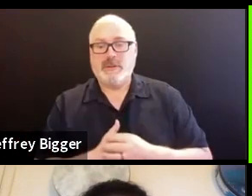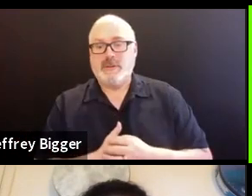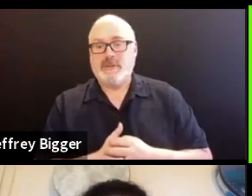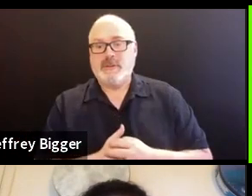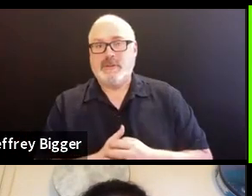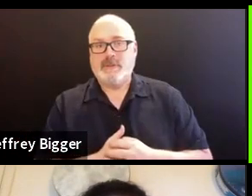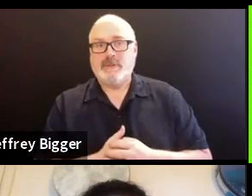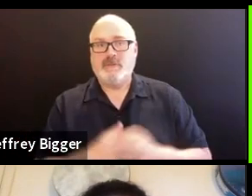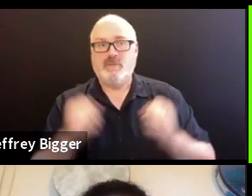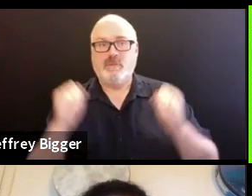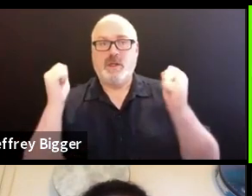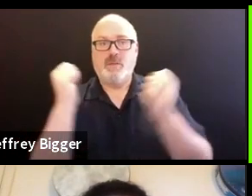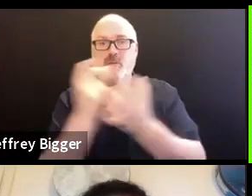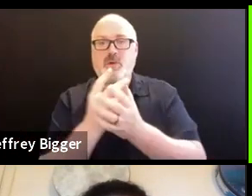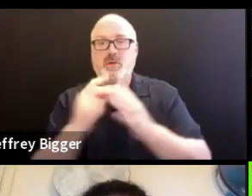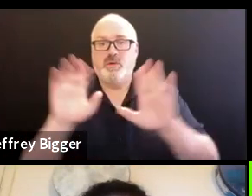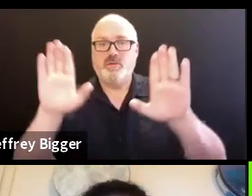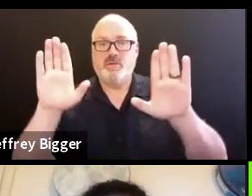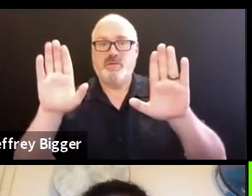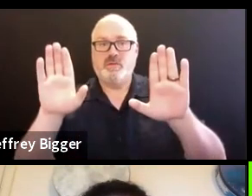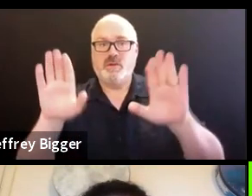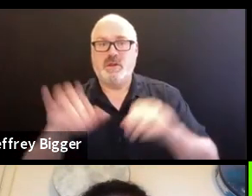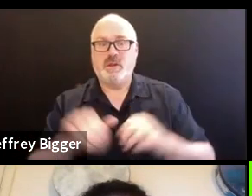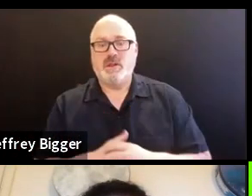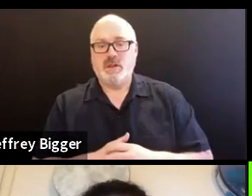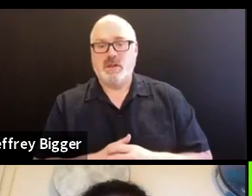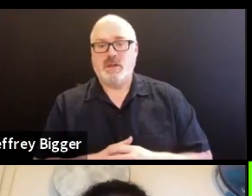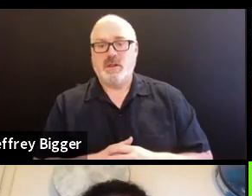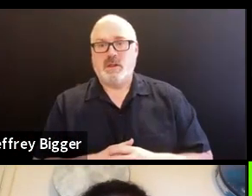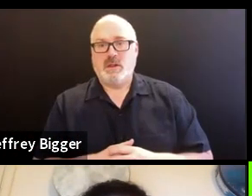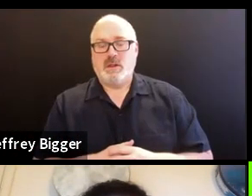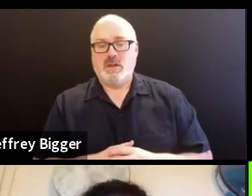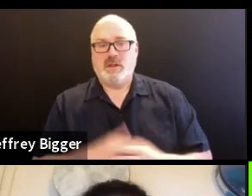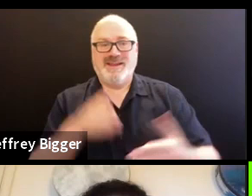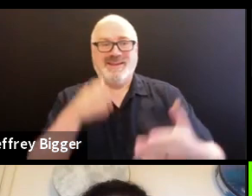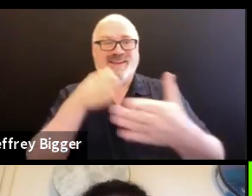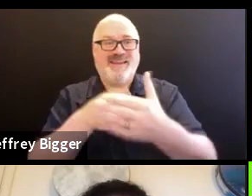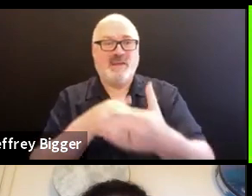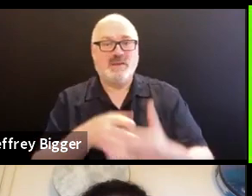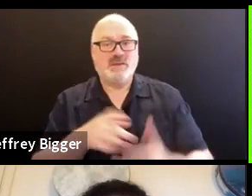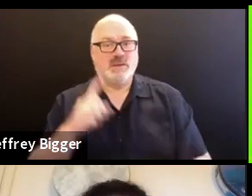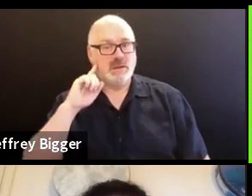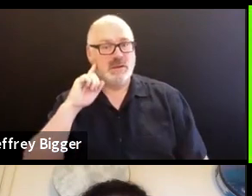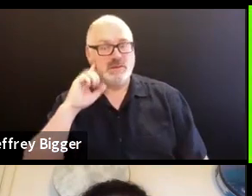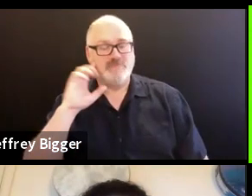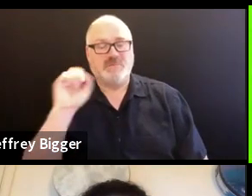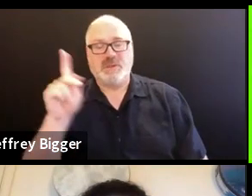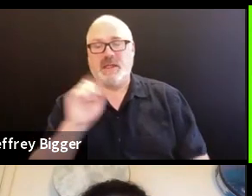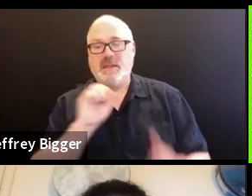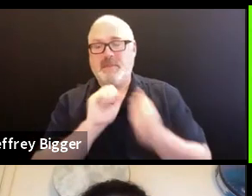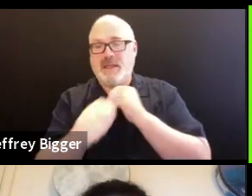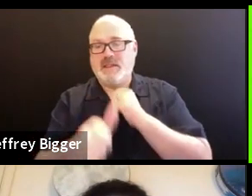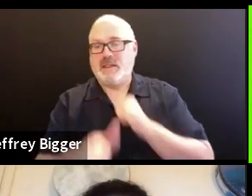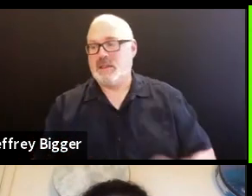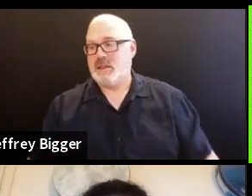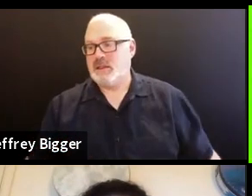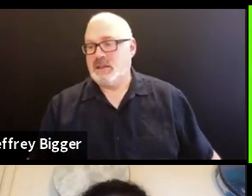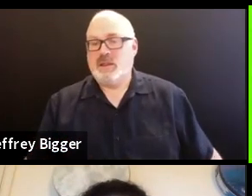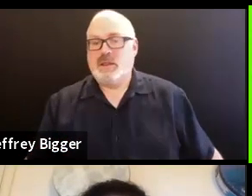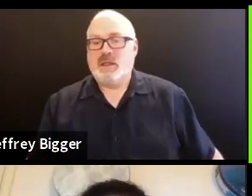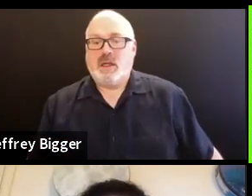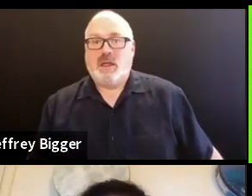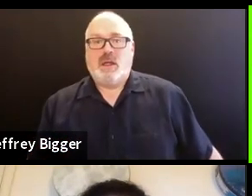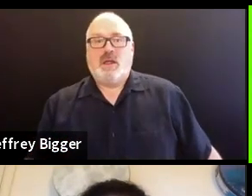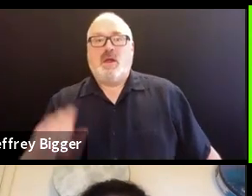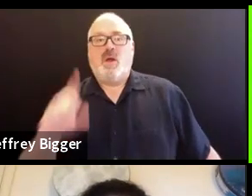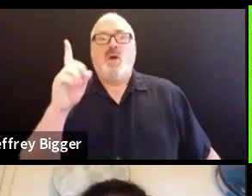All those in favor, aye? Aye. Opposed? Okay. Then you have another